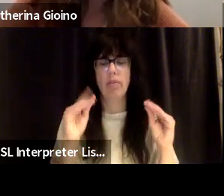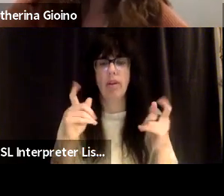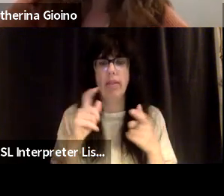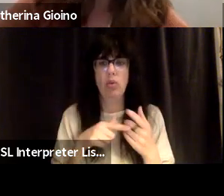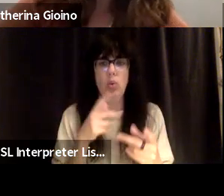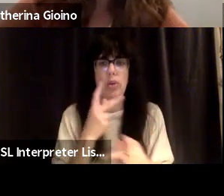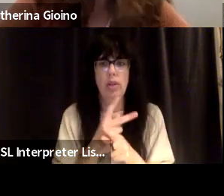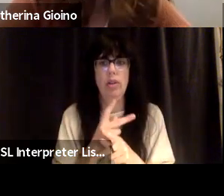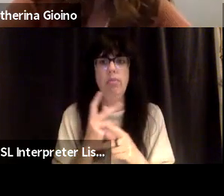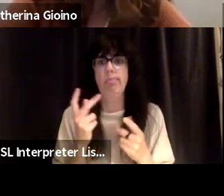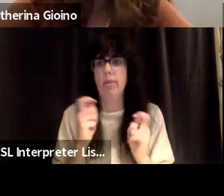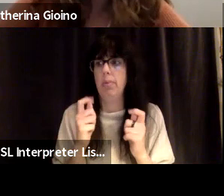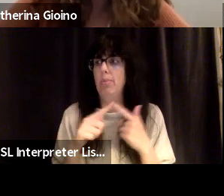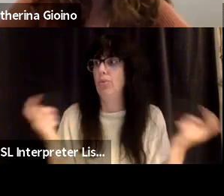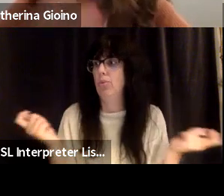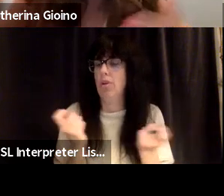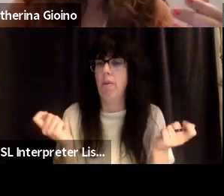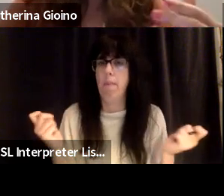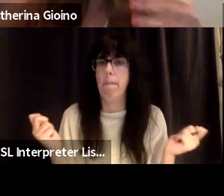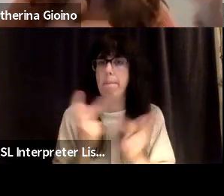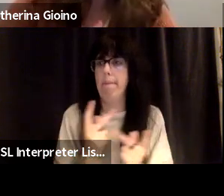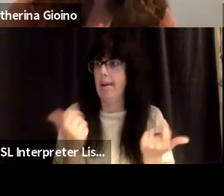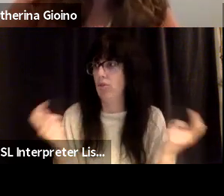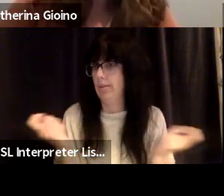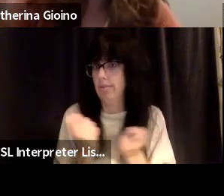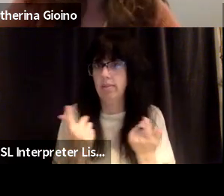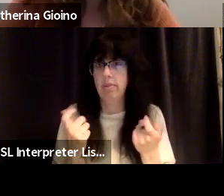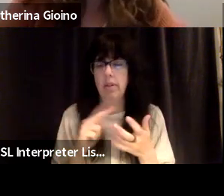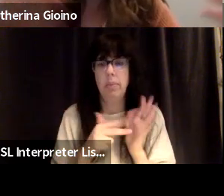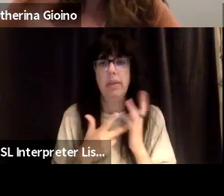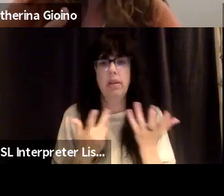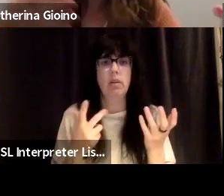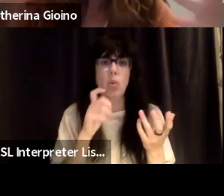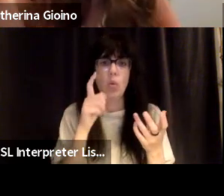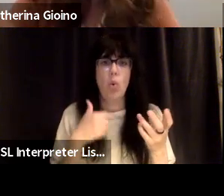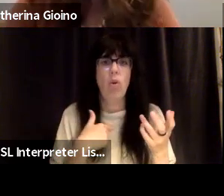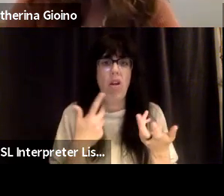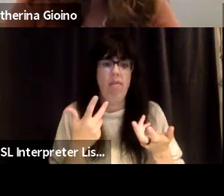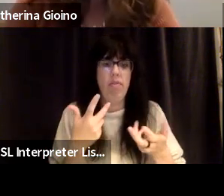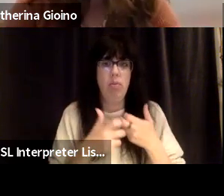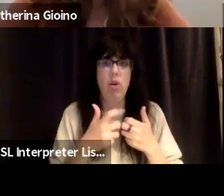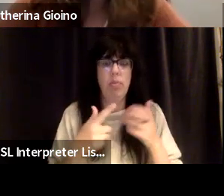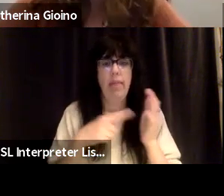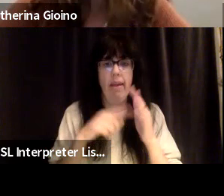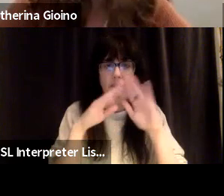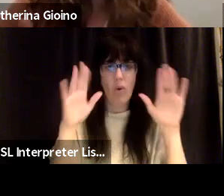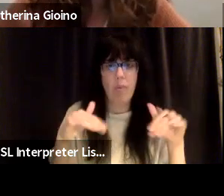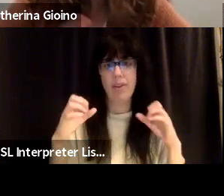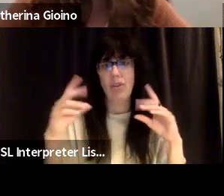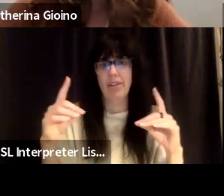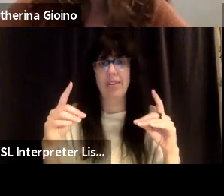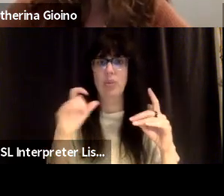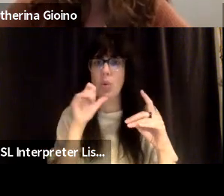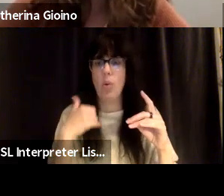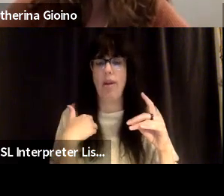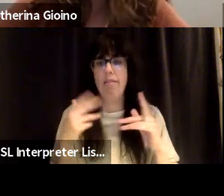those people from coming back into our district, then we won't have any other issues like affordable housing, like education to deal with, because we won't have people living here. That's